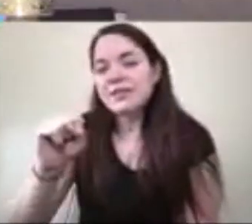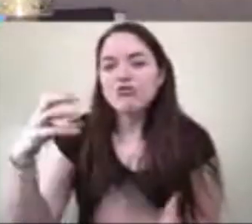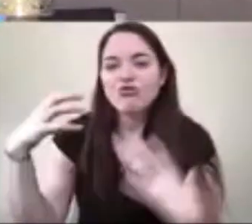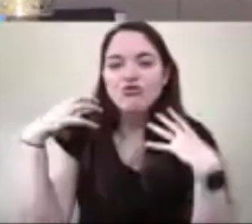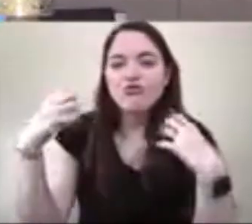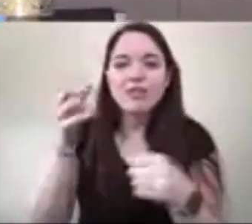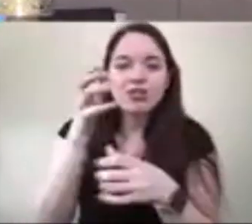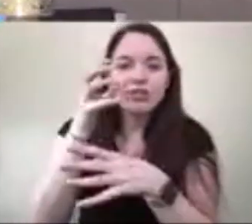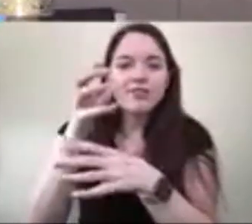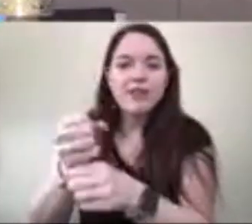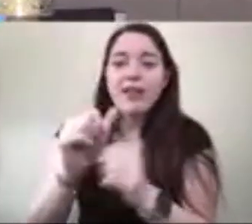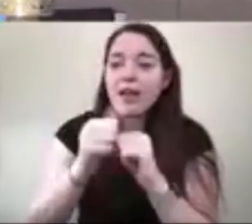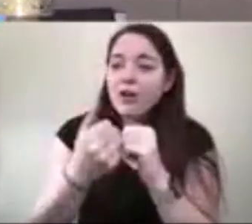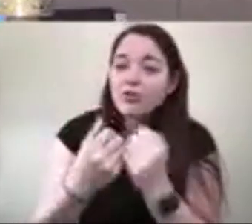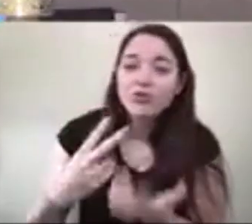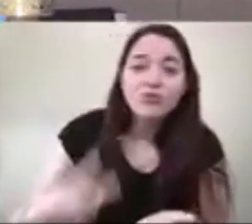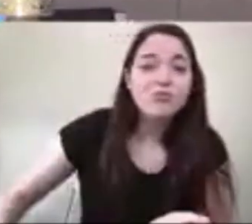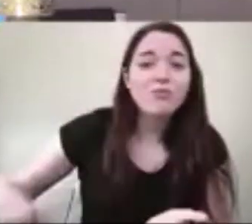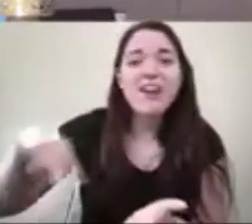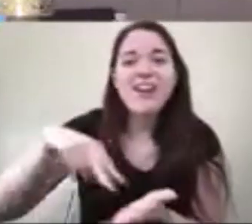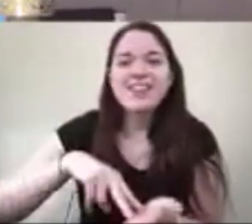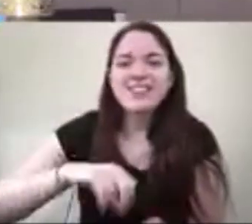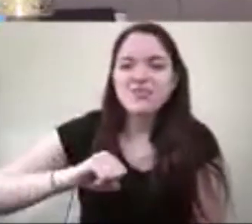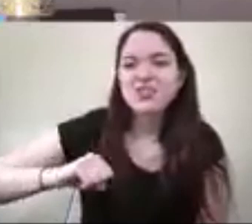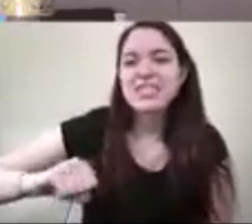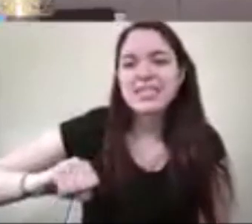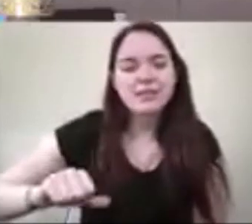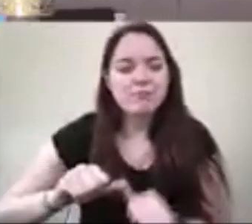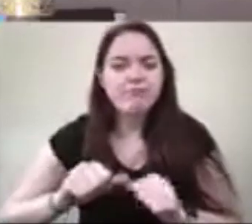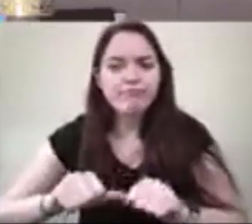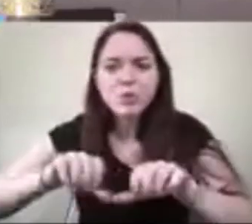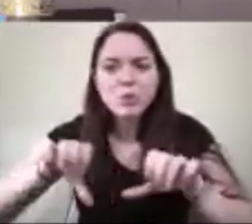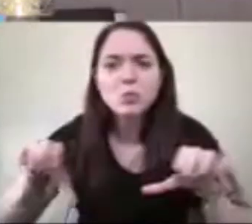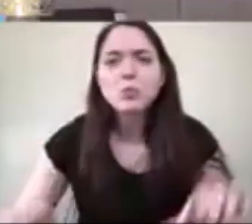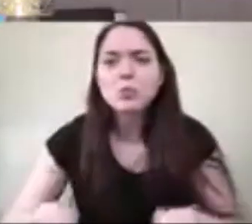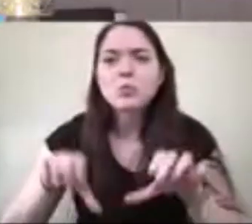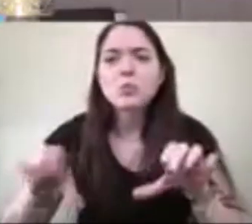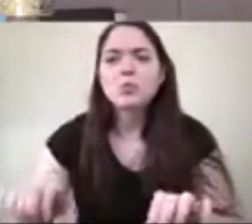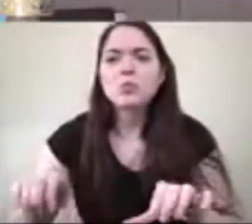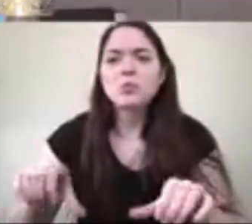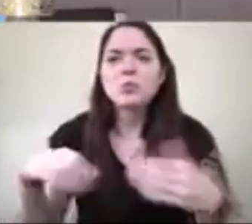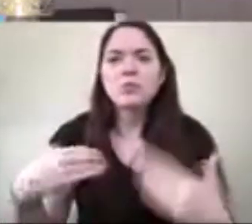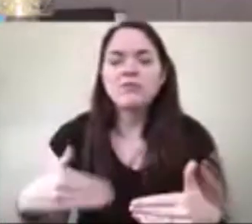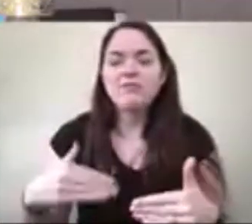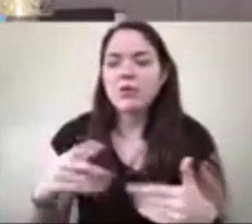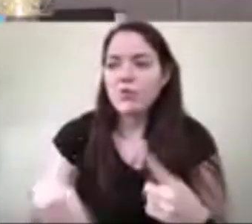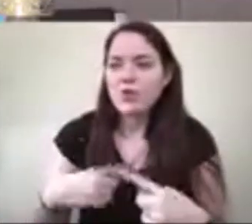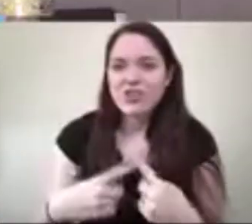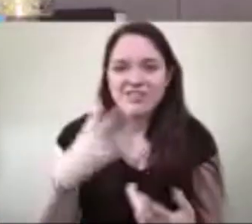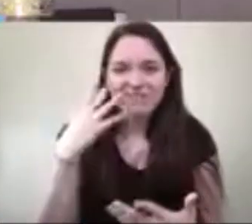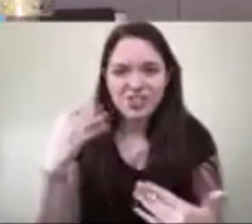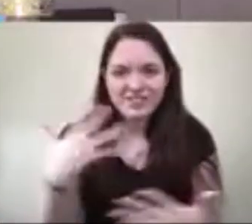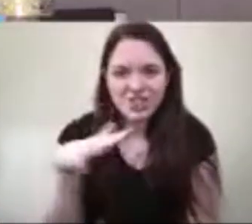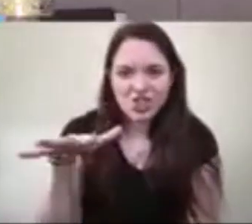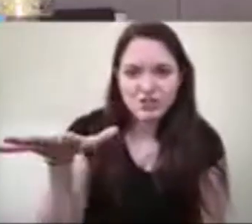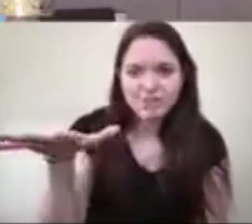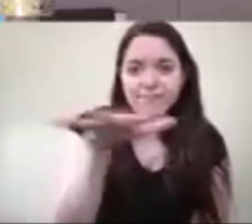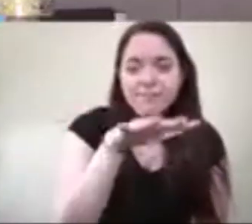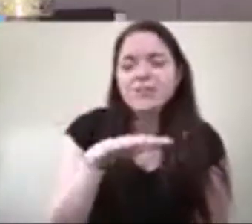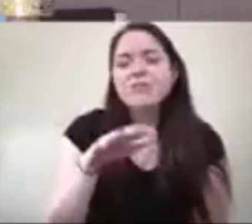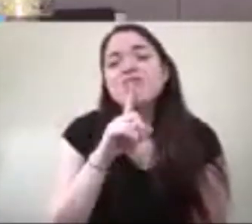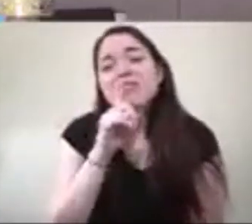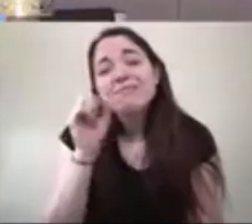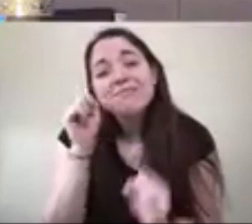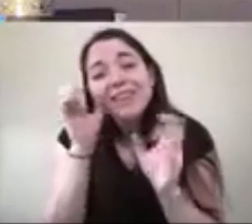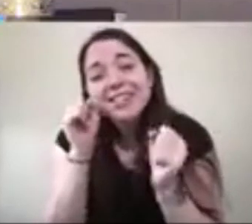Resist in a Time of Fear. It's inspired by an amazing, truly engaging book by E. Carrington Heath. They are